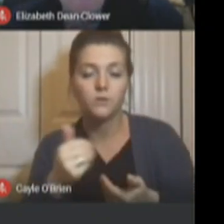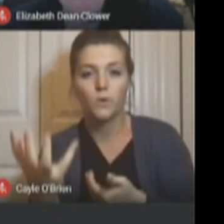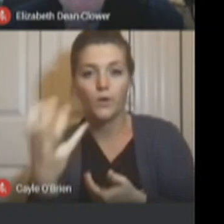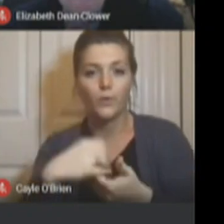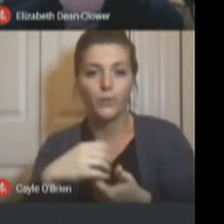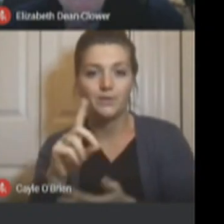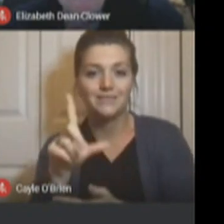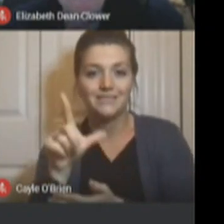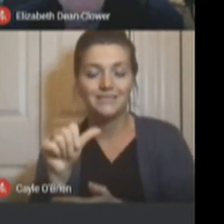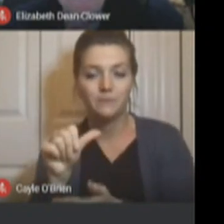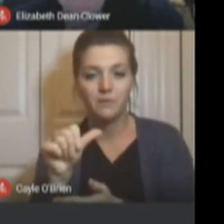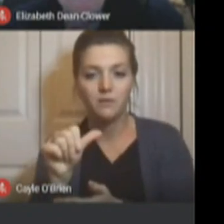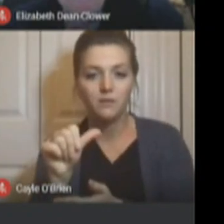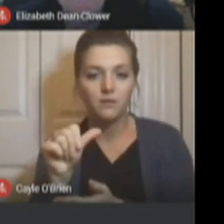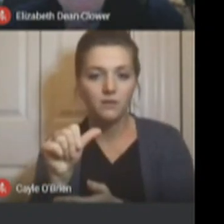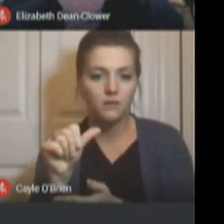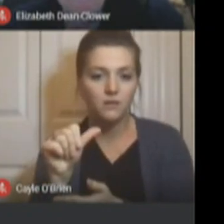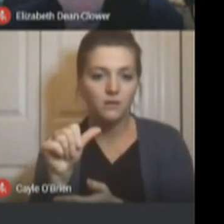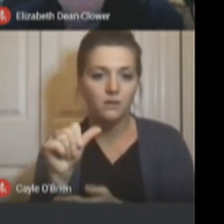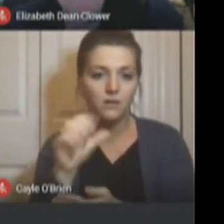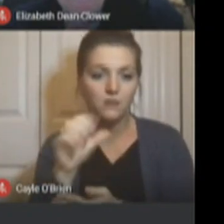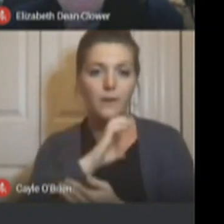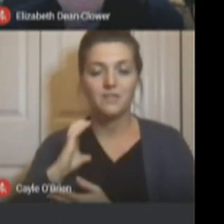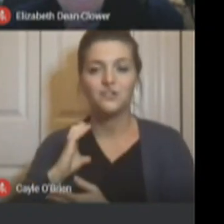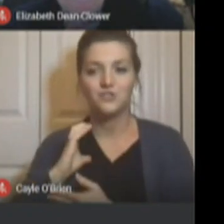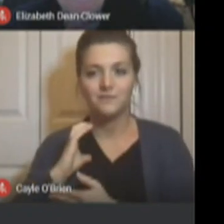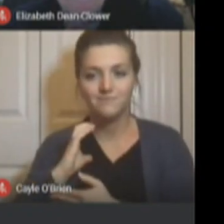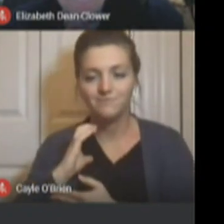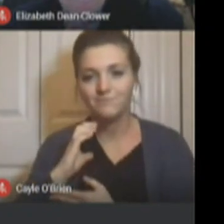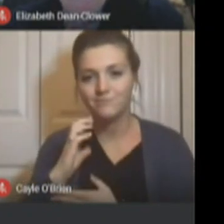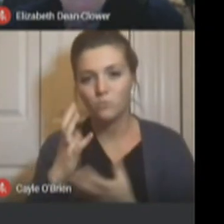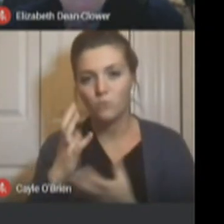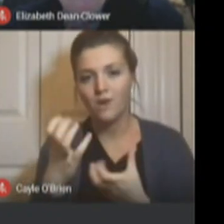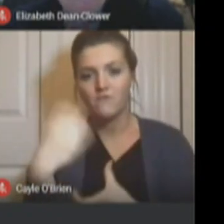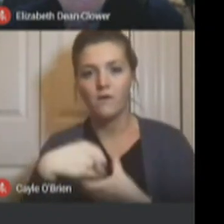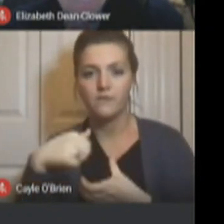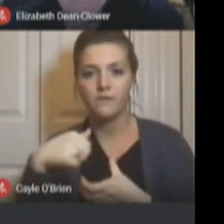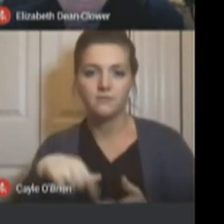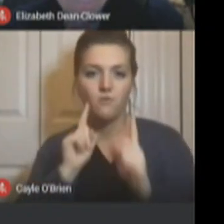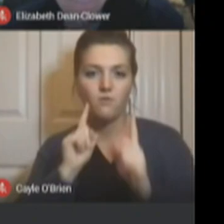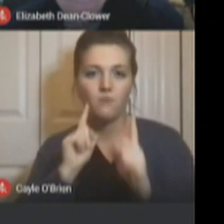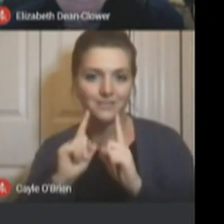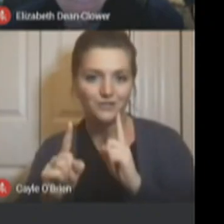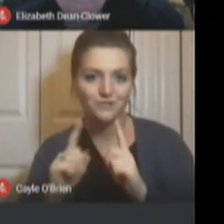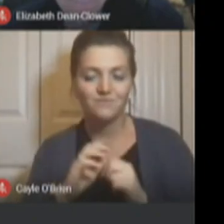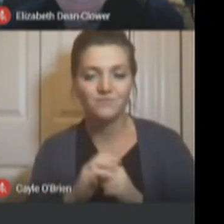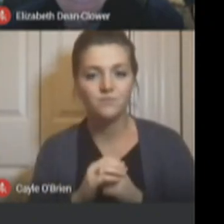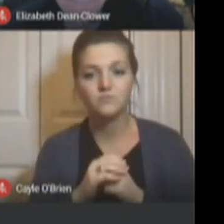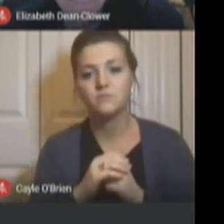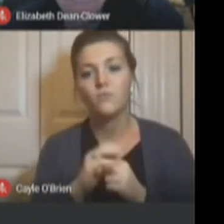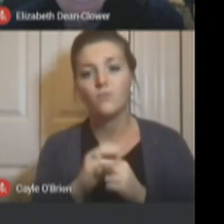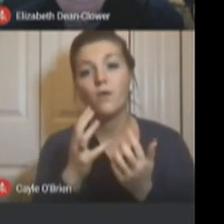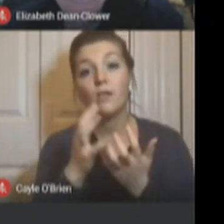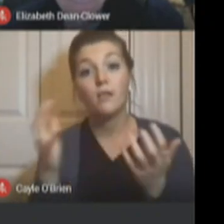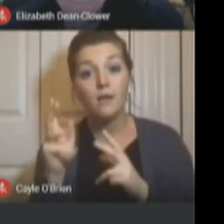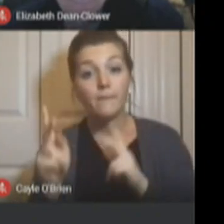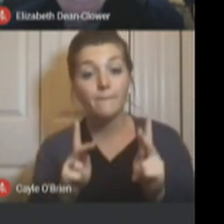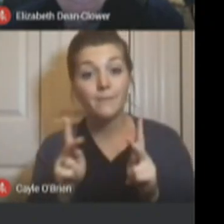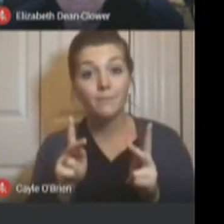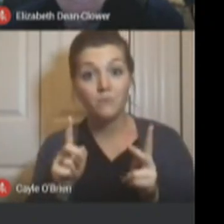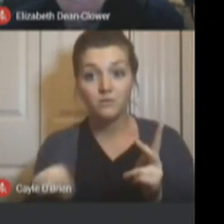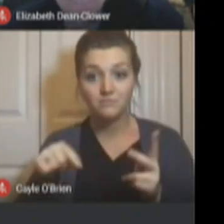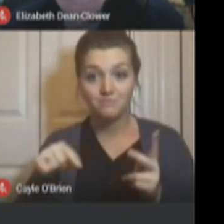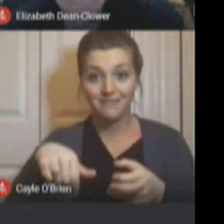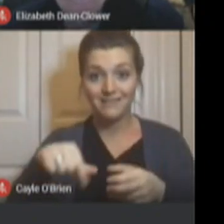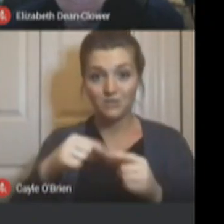Disabilities Commission in the conversation as part of our committee. And so, a lot of folks here might know about the